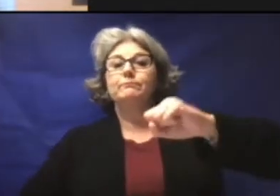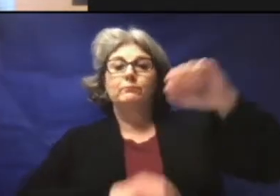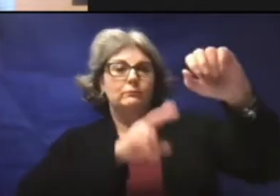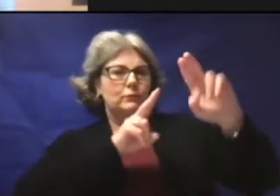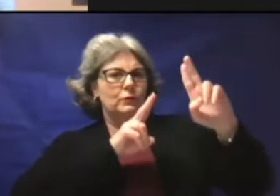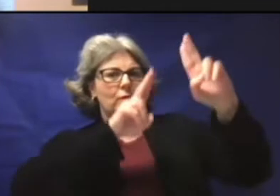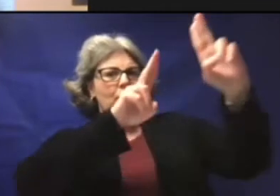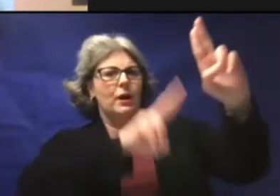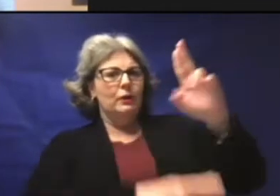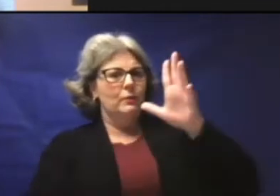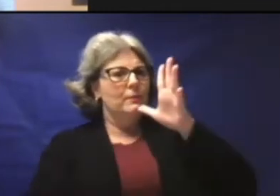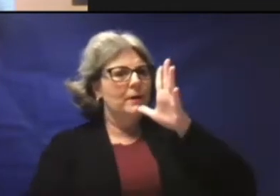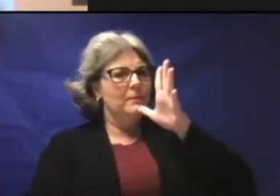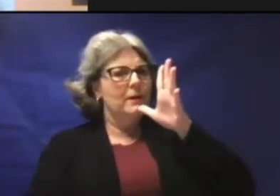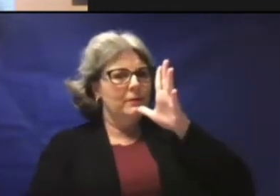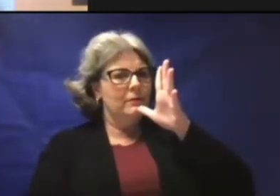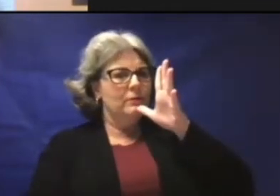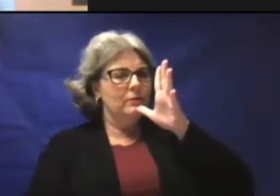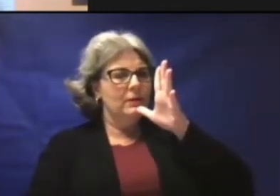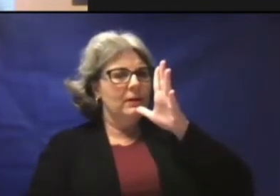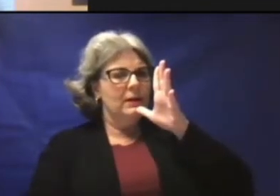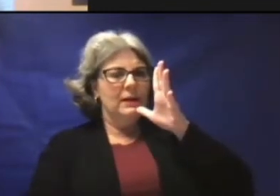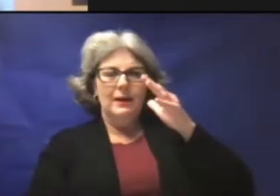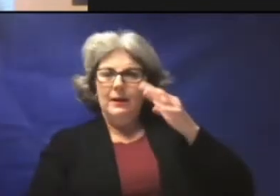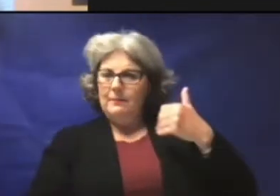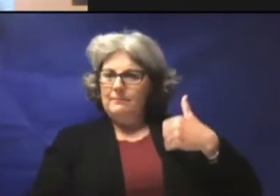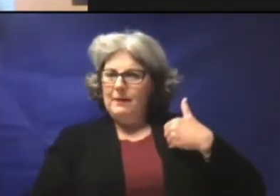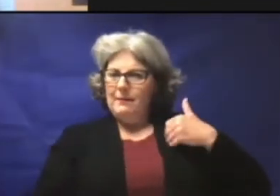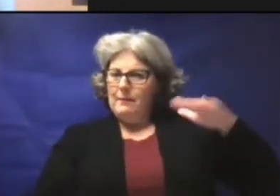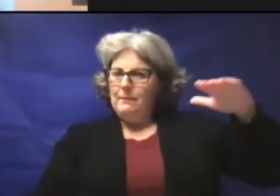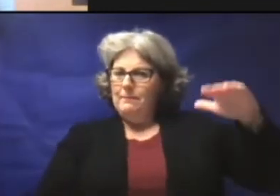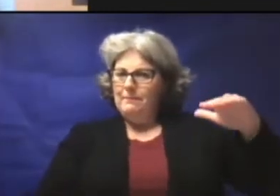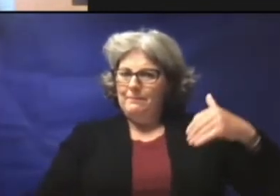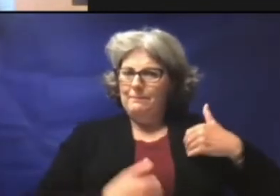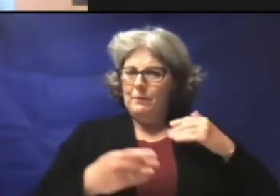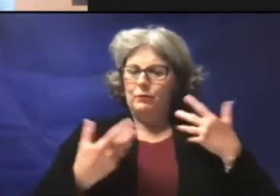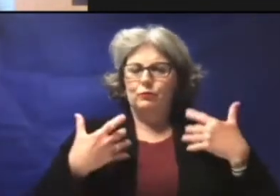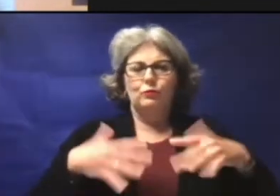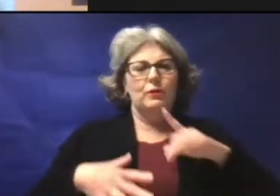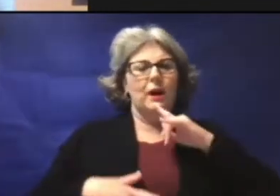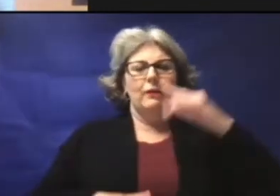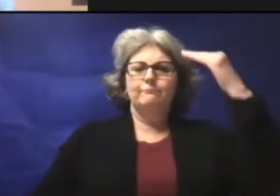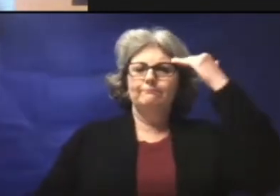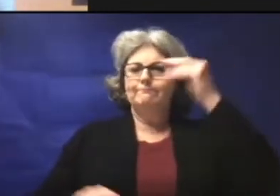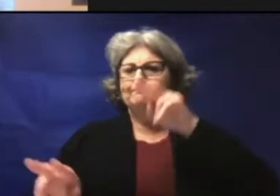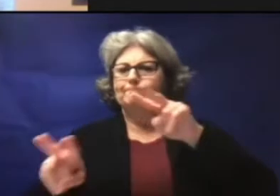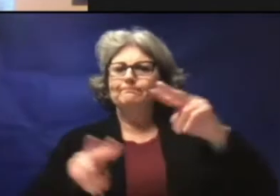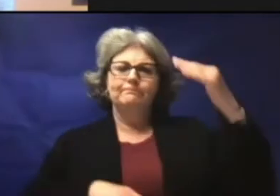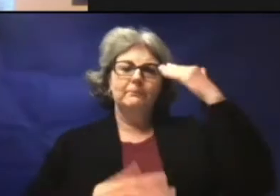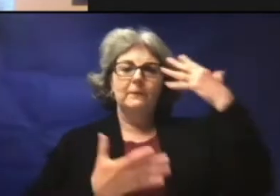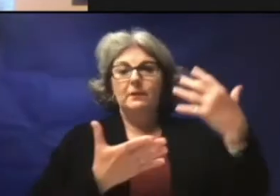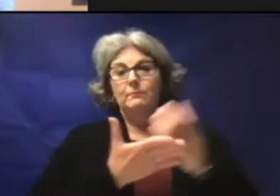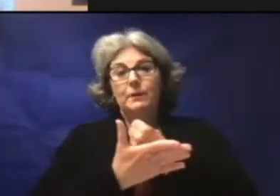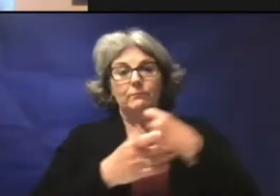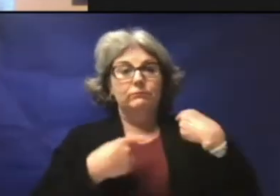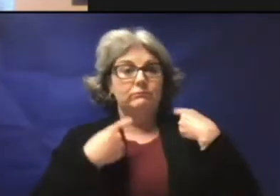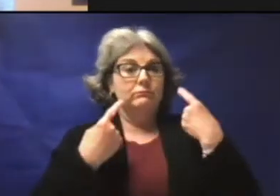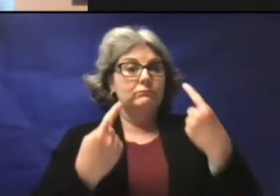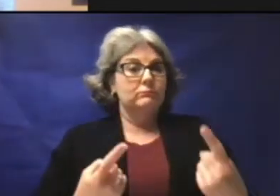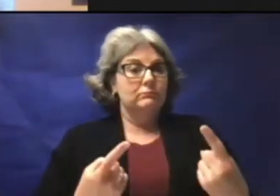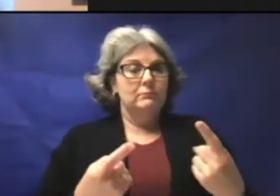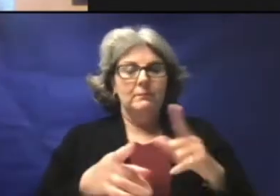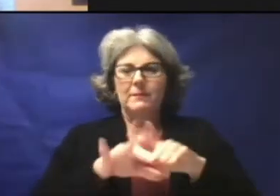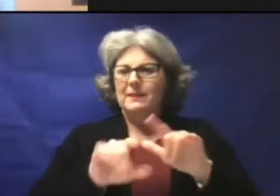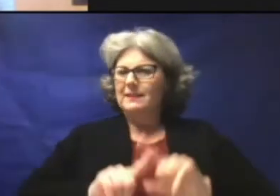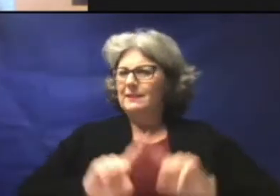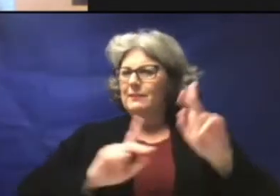I think as a young person, I'm incredibly aware of the privileges I have, but also the very